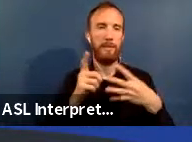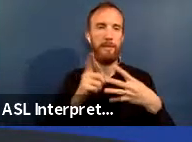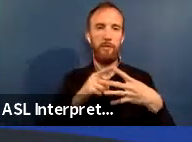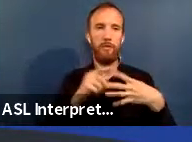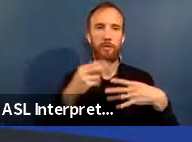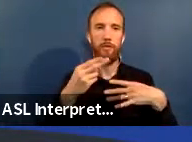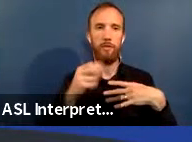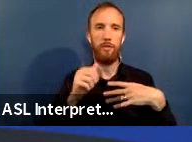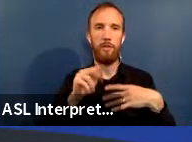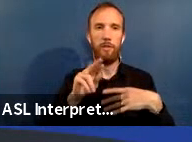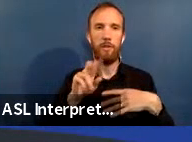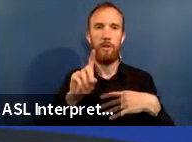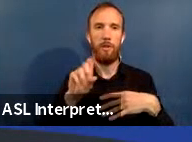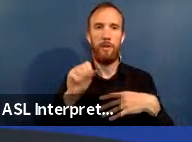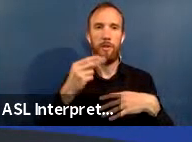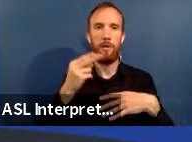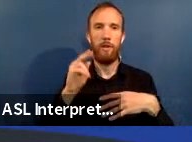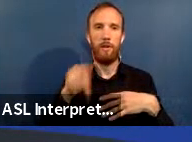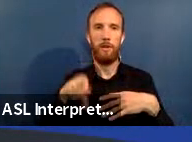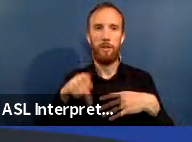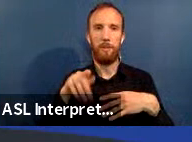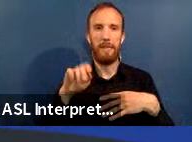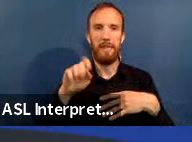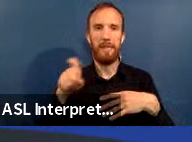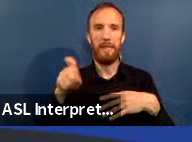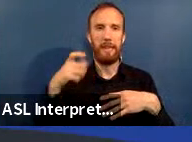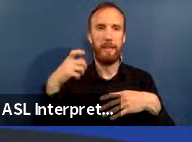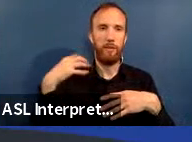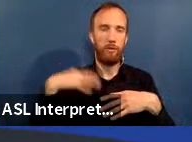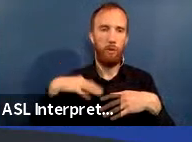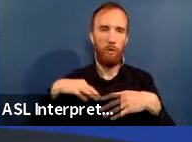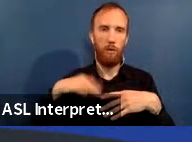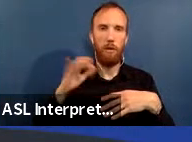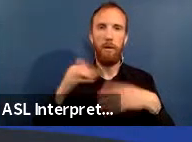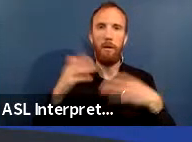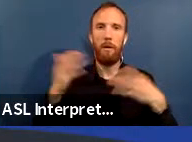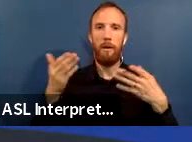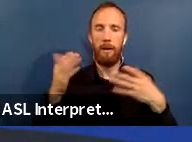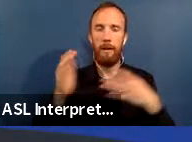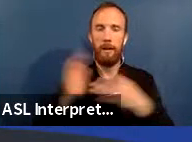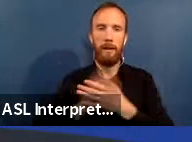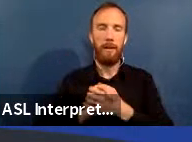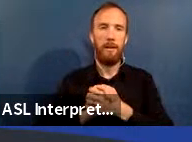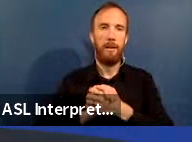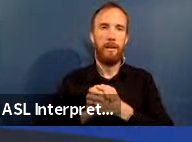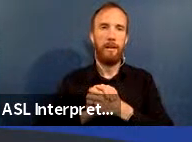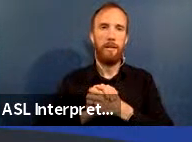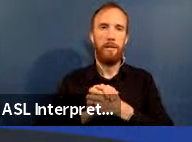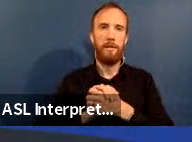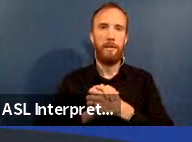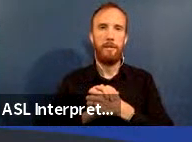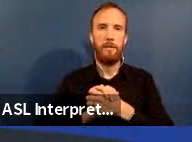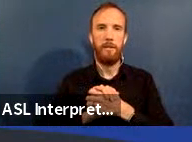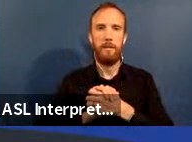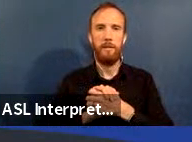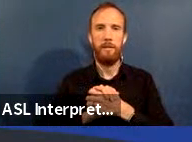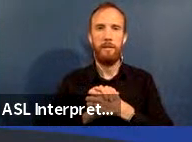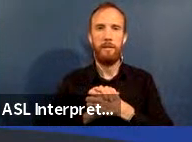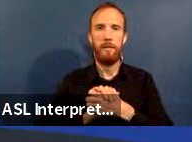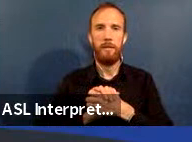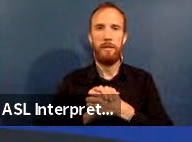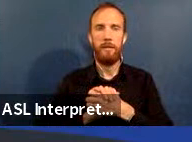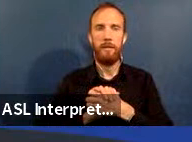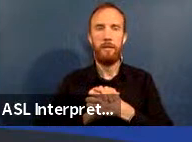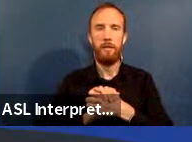the hardship index score, and the hardship index score is a value that is determined at